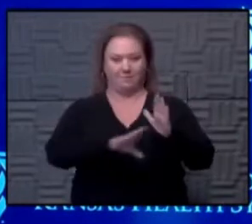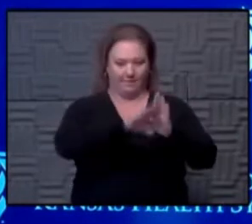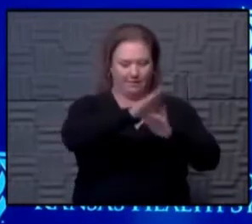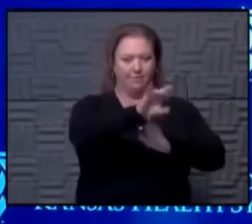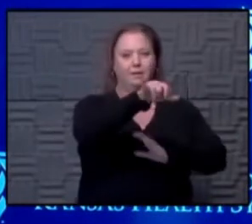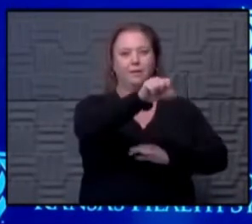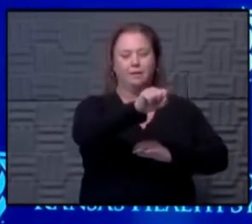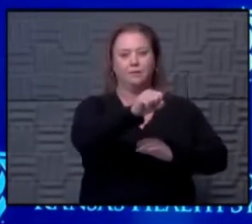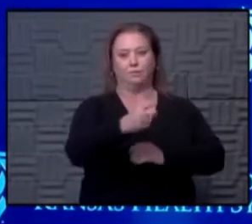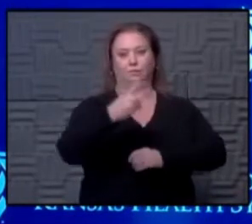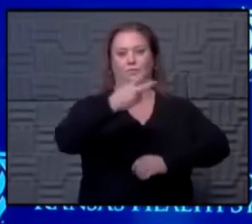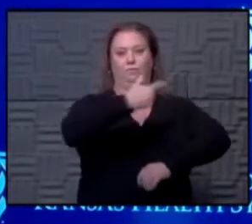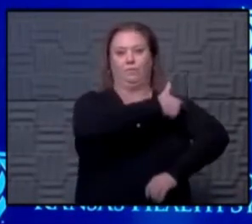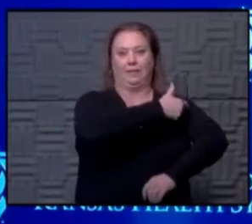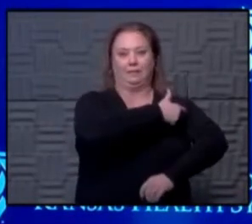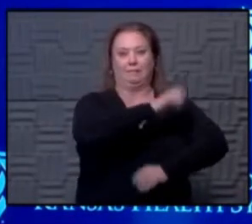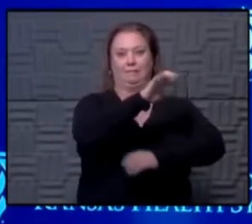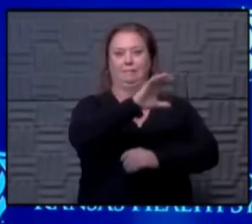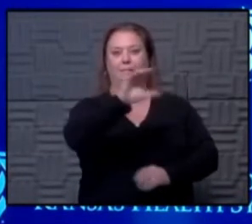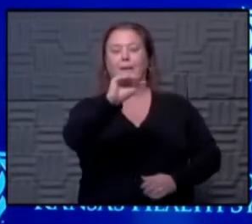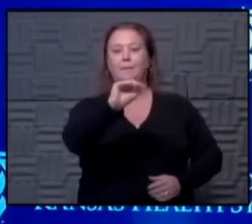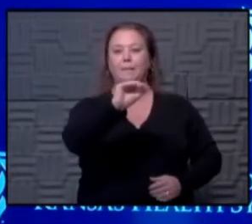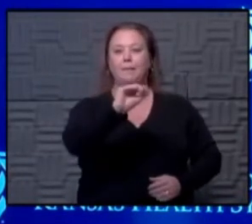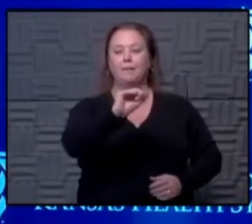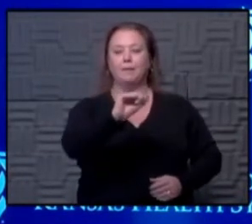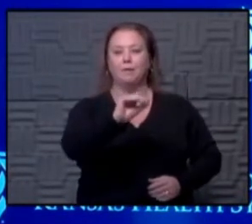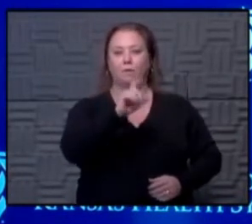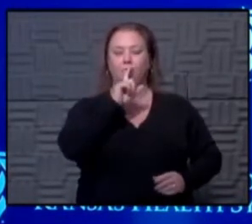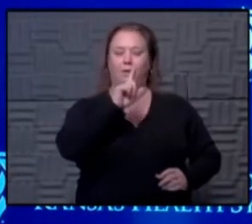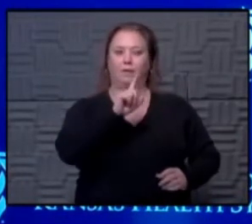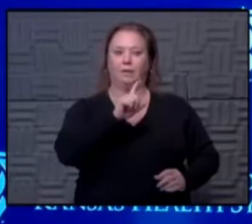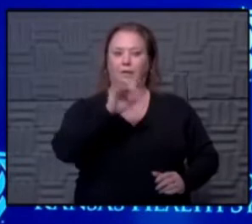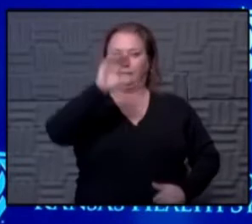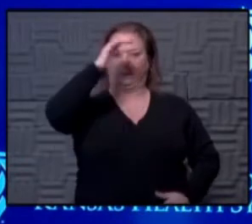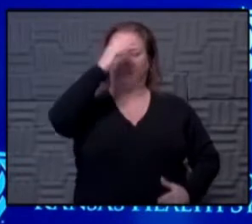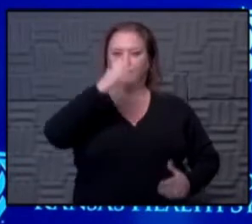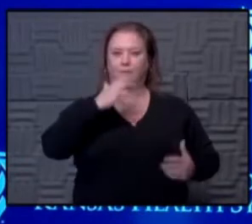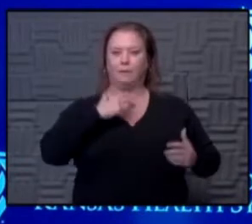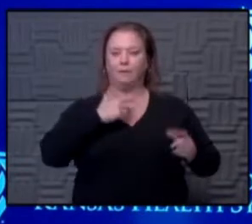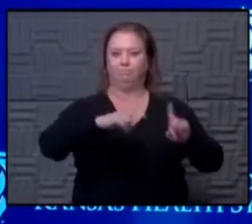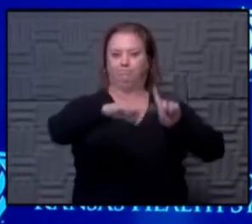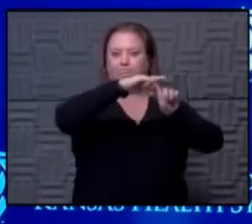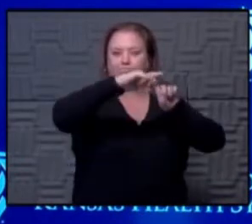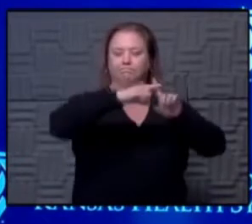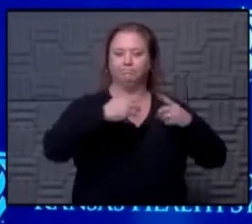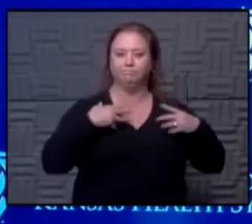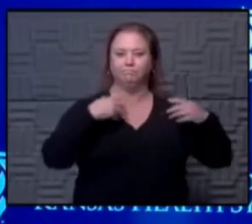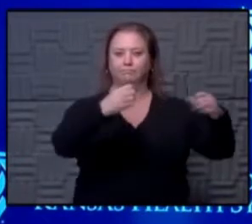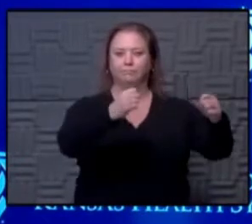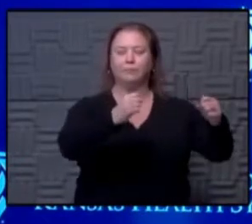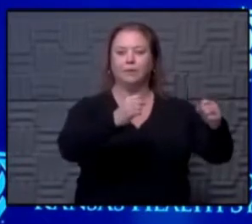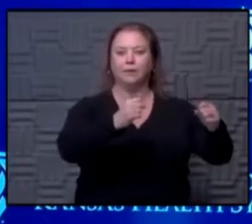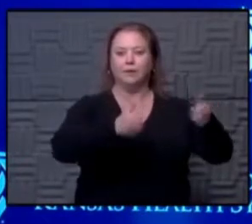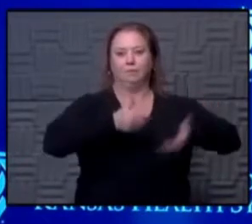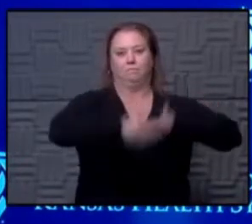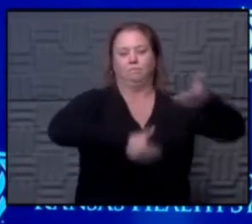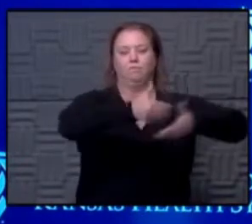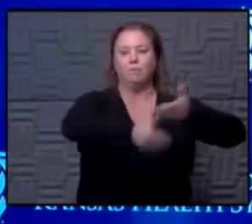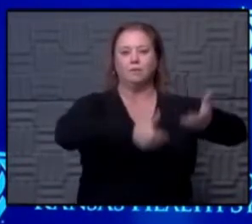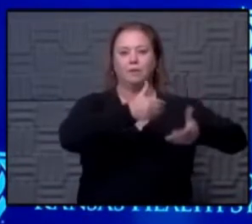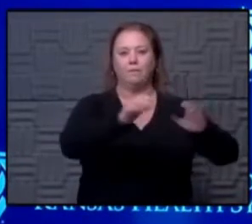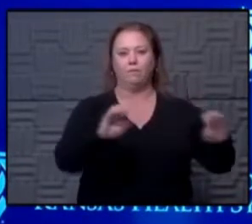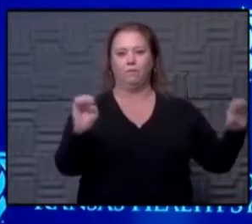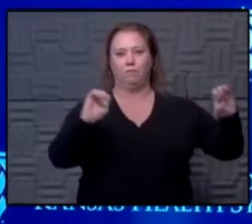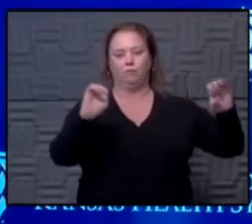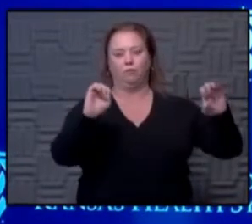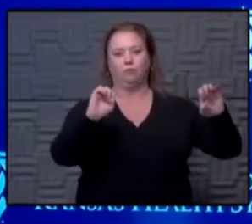development of 2 vaccine candidates that really look to be strong and I think are on the fast track for